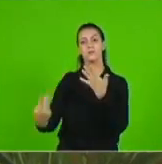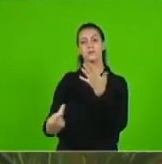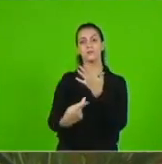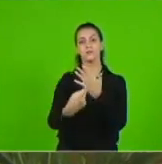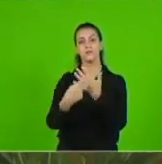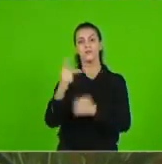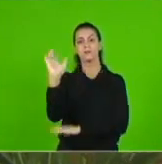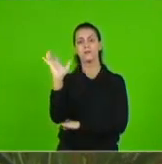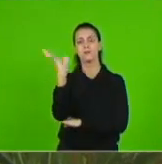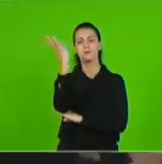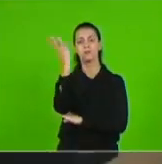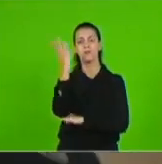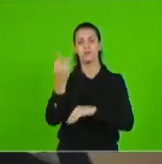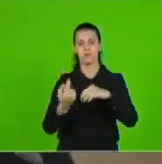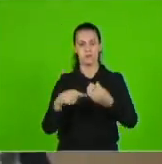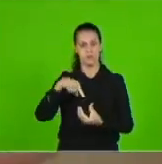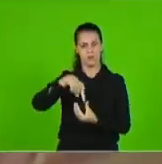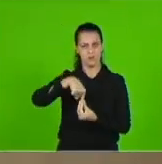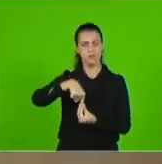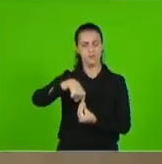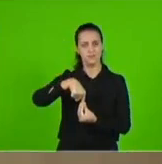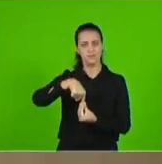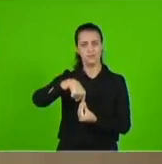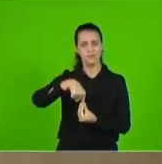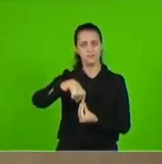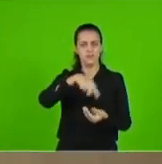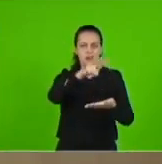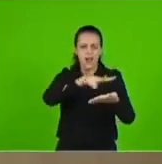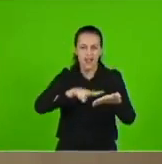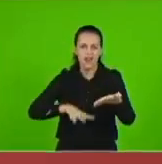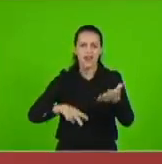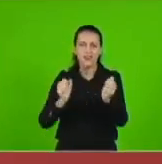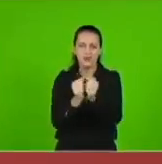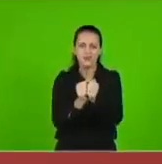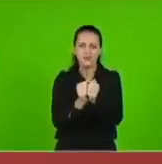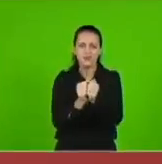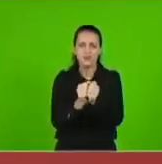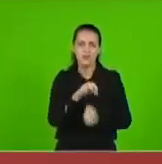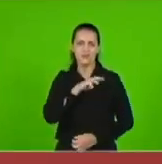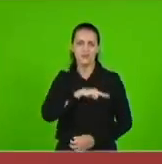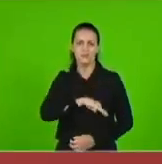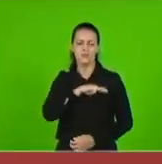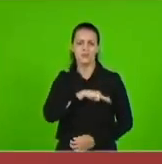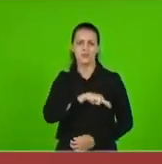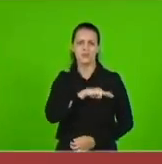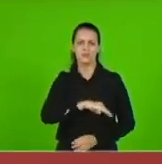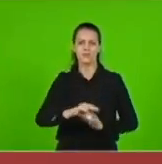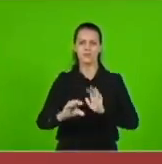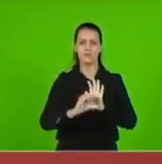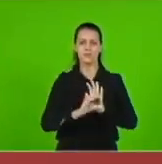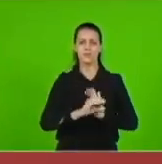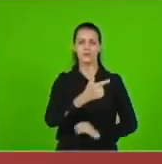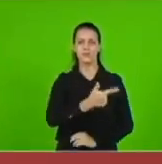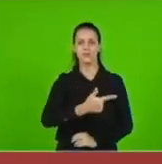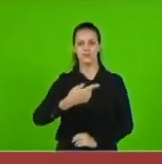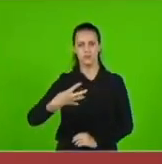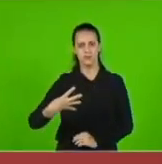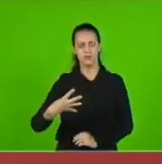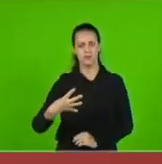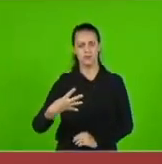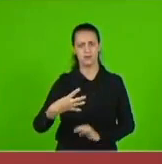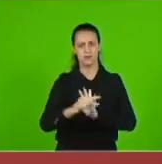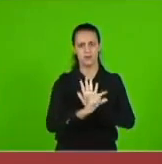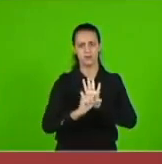return, when he talks about the parable, the fig tree parable. The Gospel of Matthew,